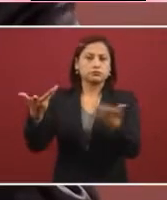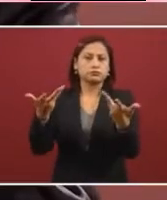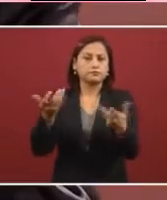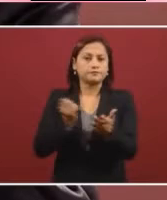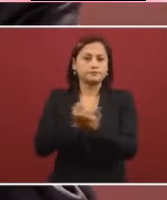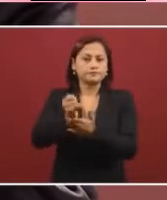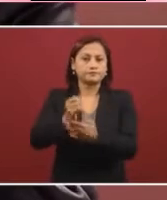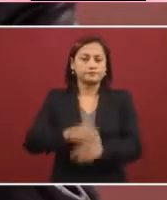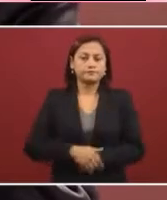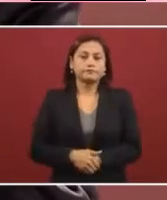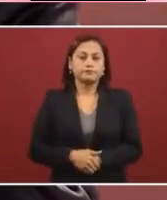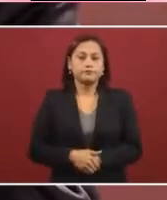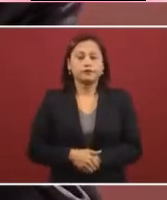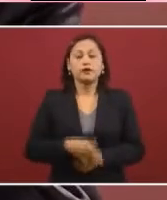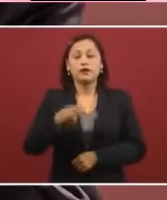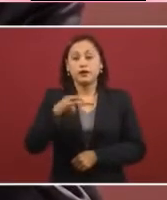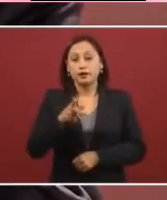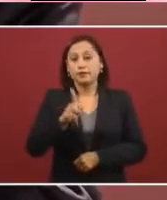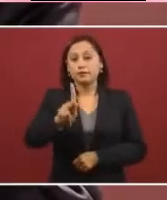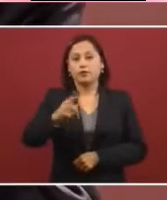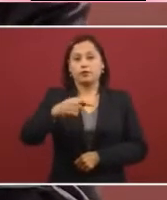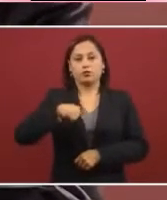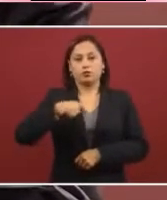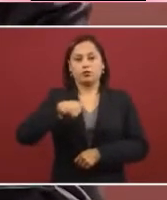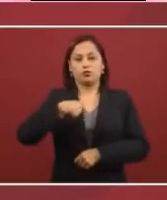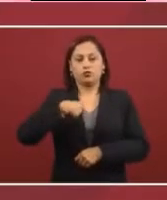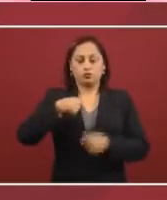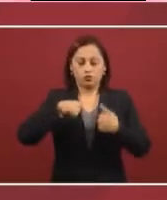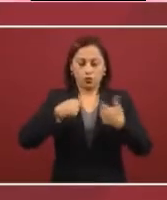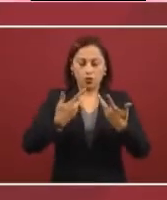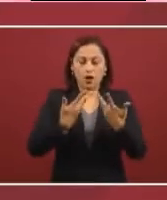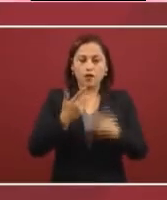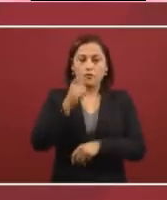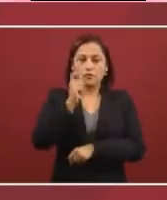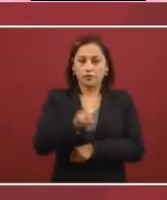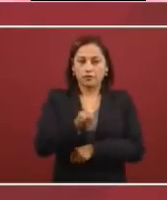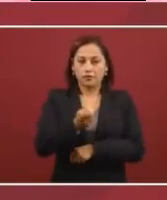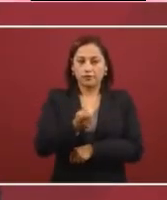But what I can assure you is that I can say is that